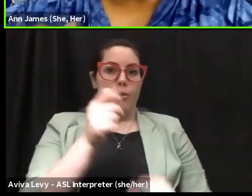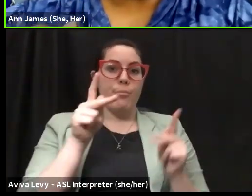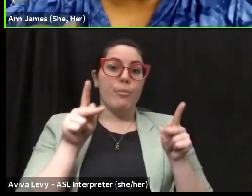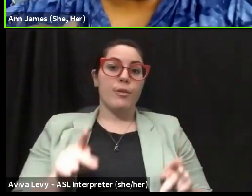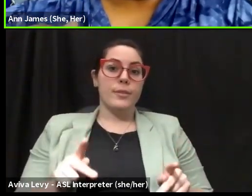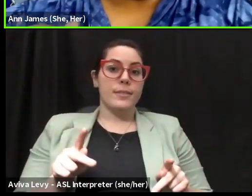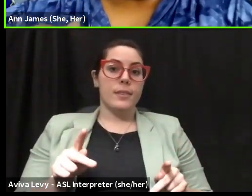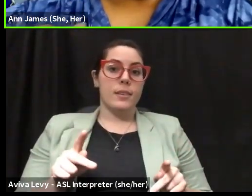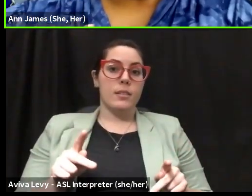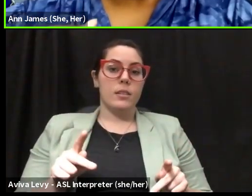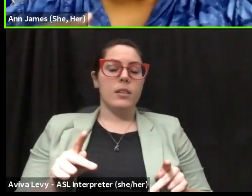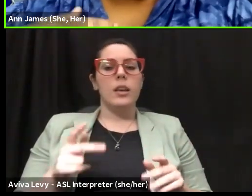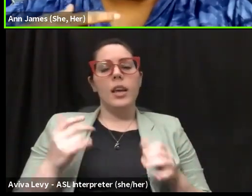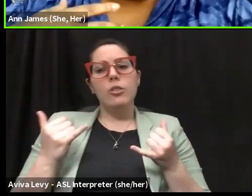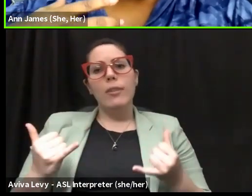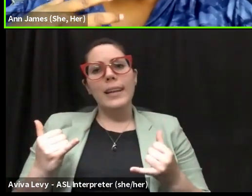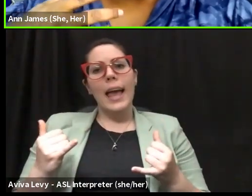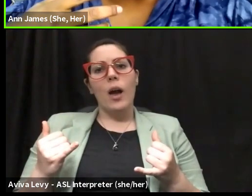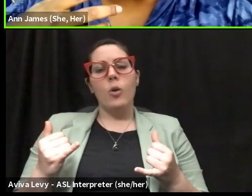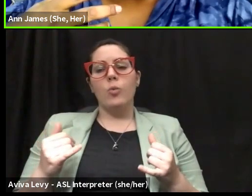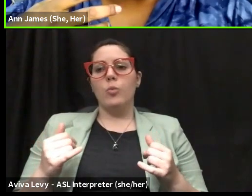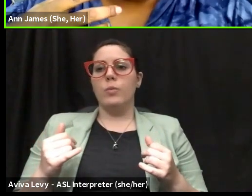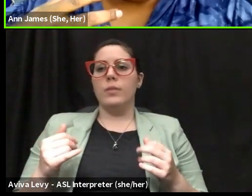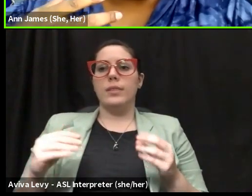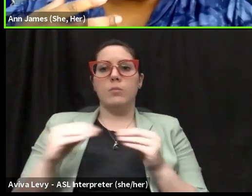of sensitivity and